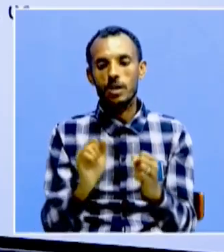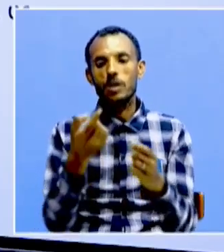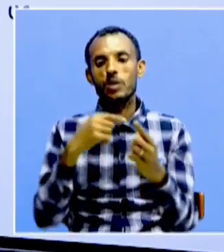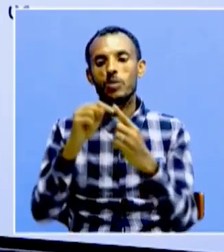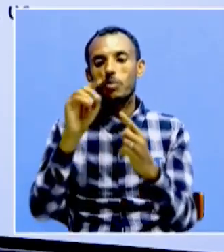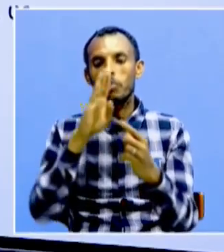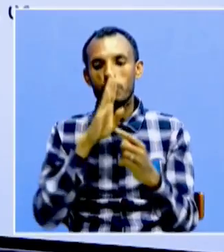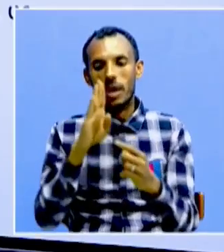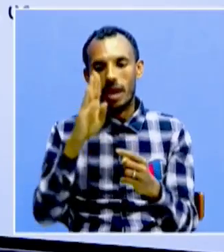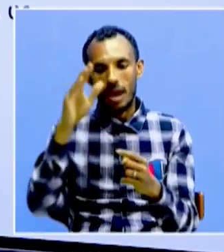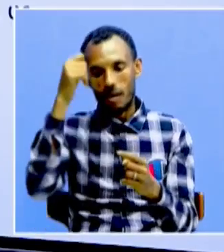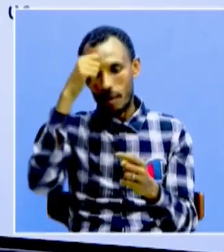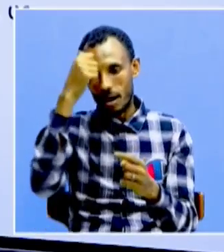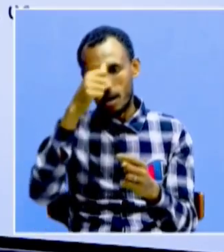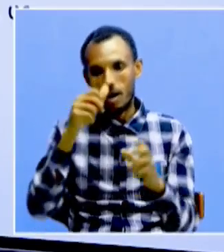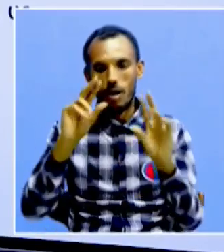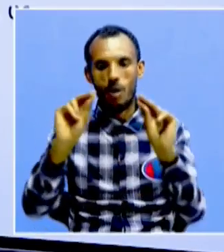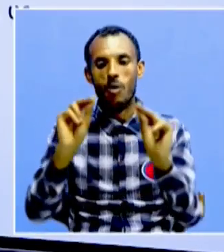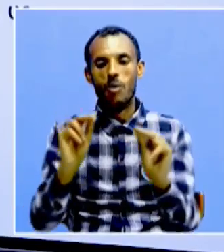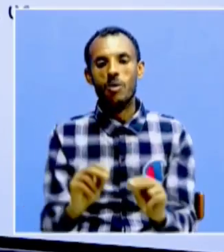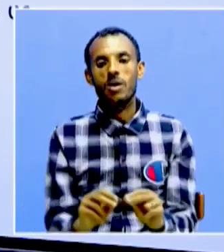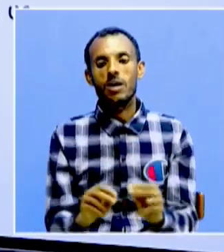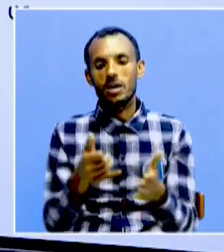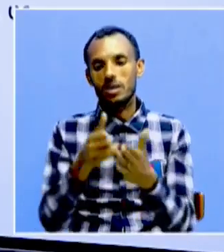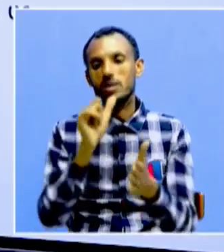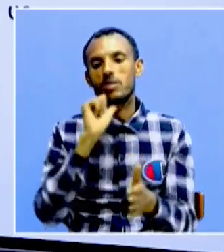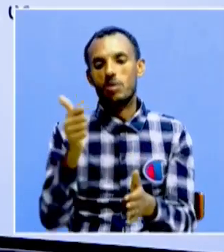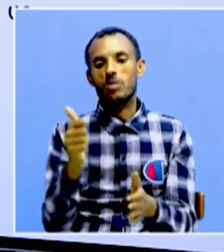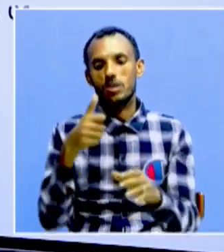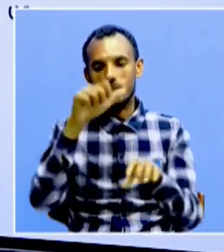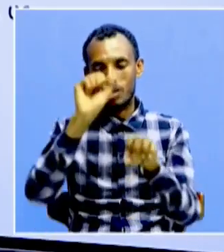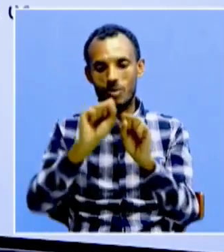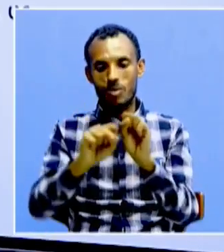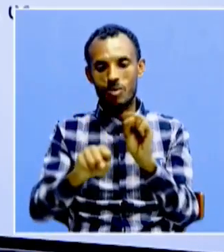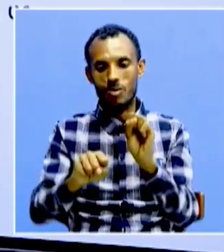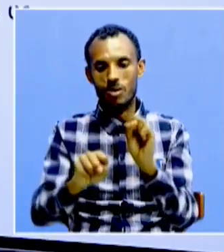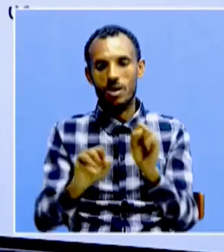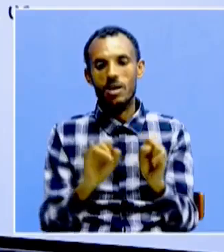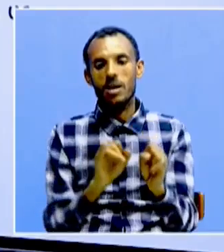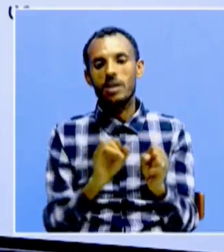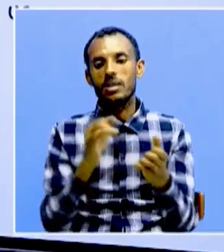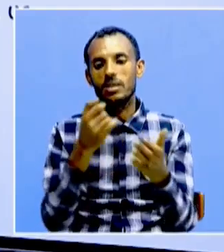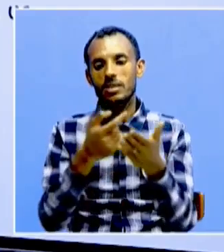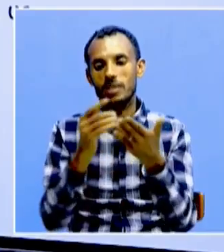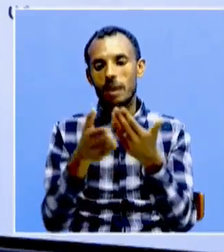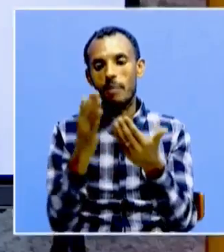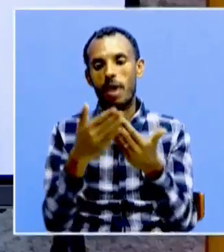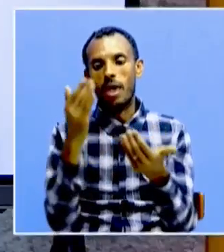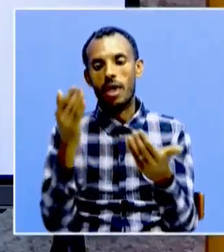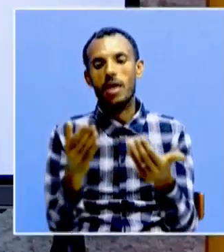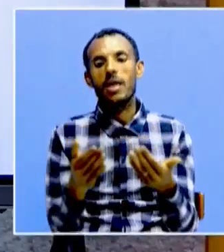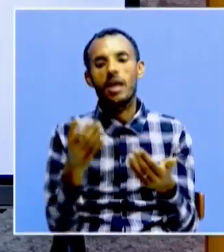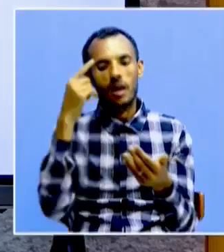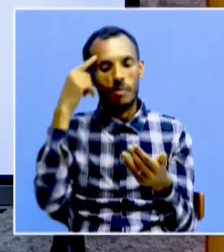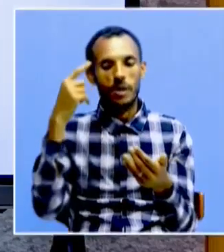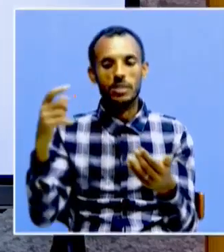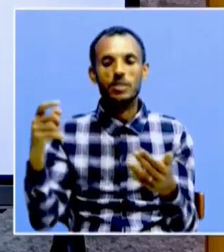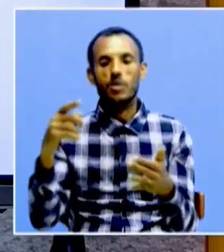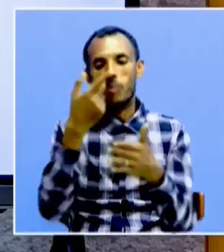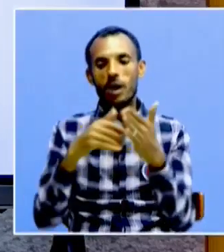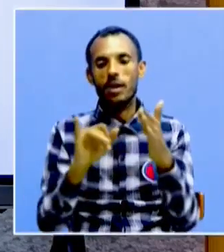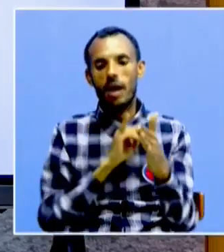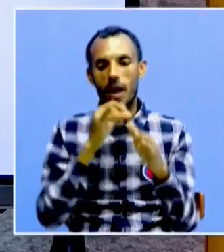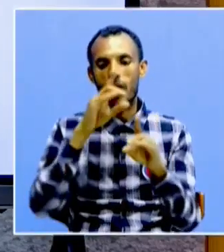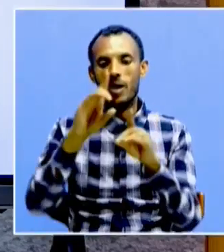man? No, it's not. So, I can simply what? I can simply imagine what I